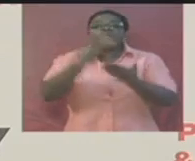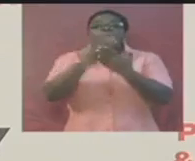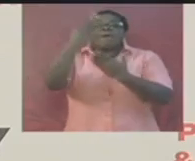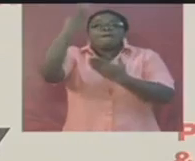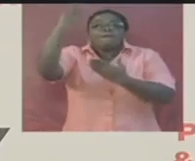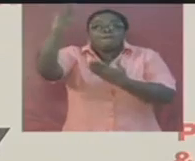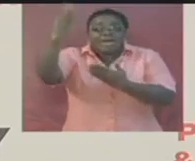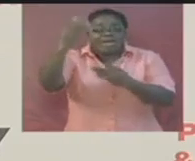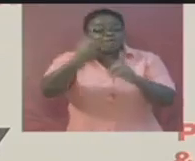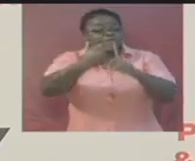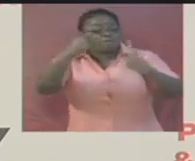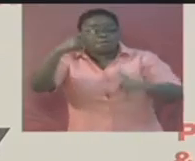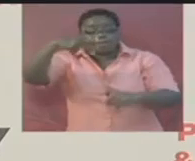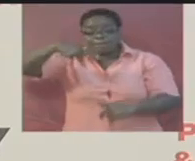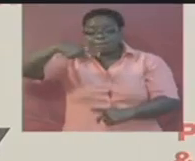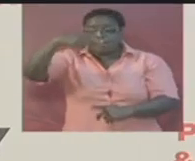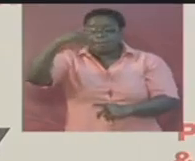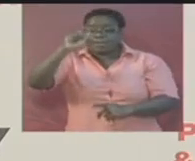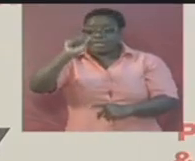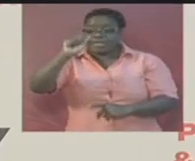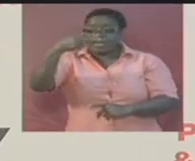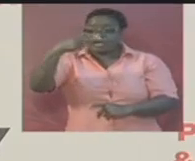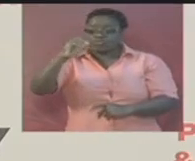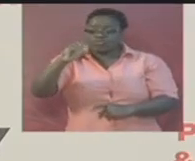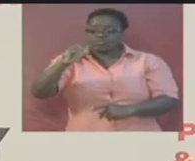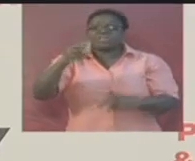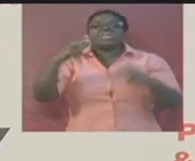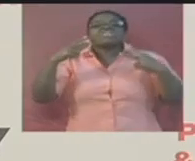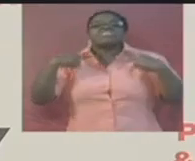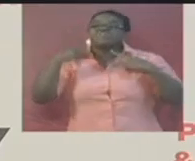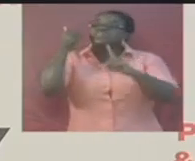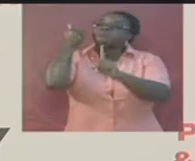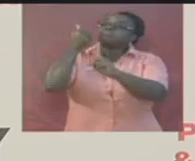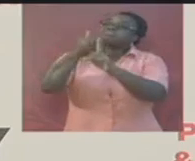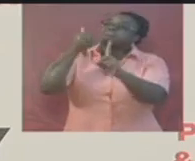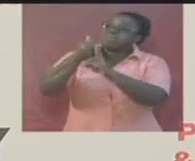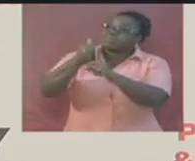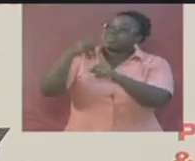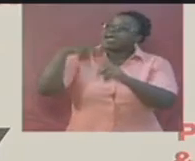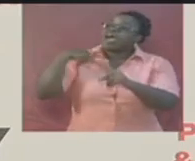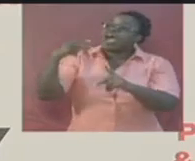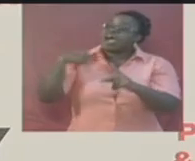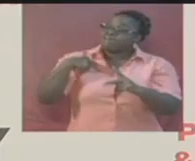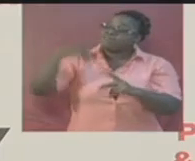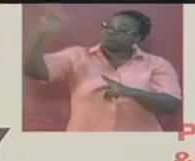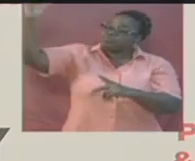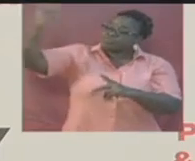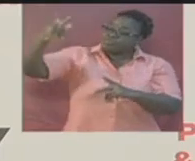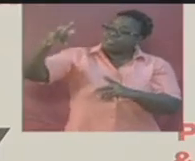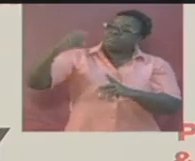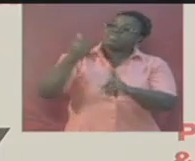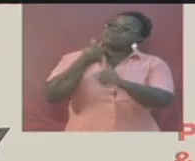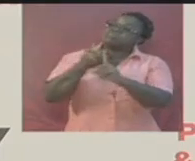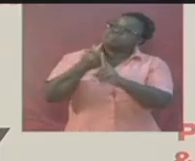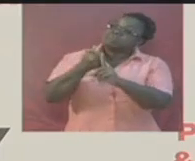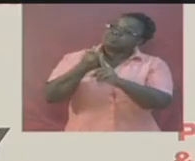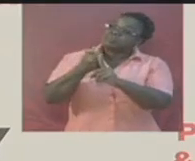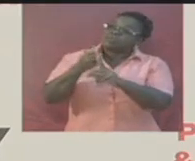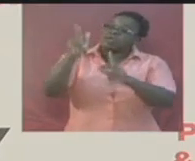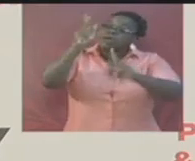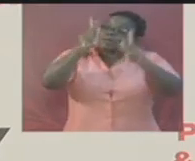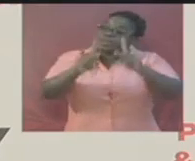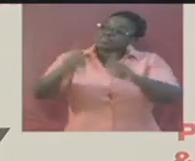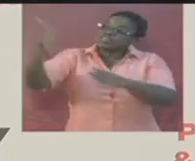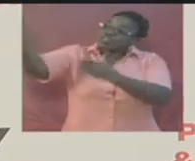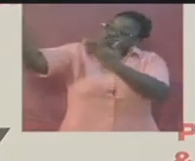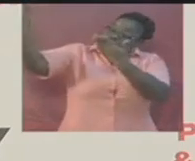PAHO. They have a standard sort of courier system that they rely on, and I asked the question of them last week or this week whether